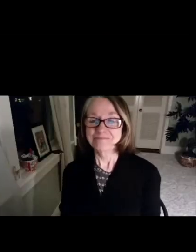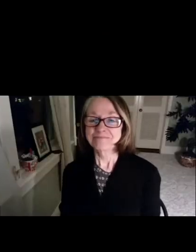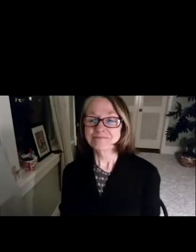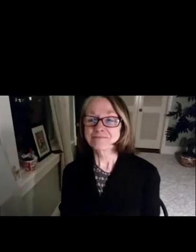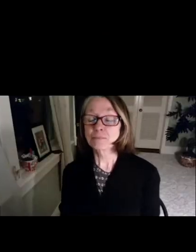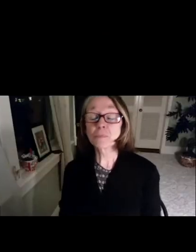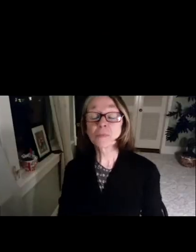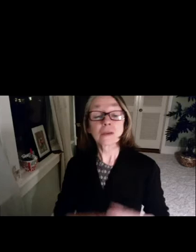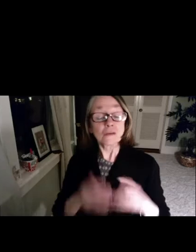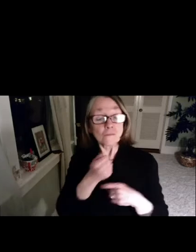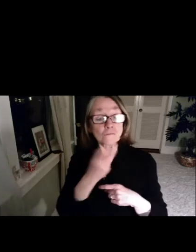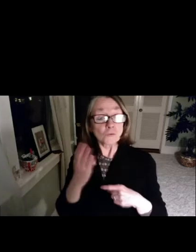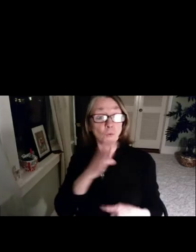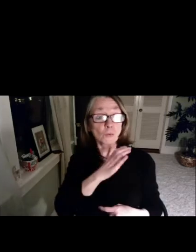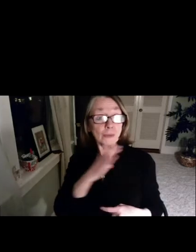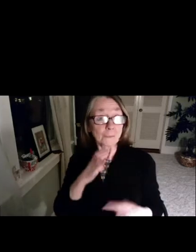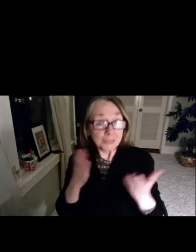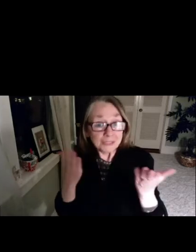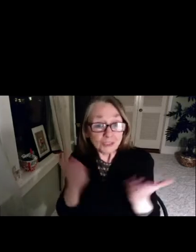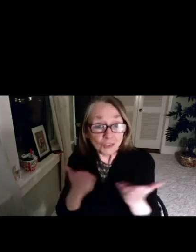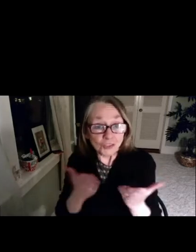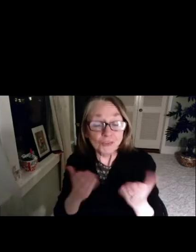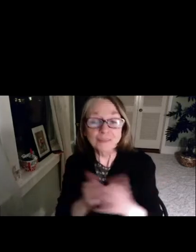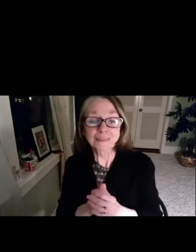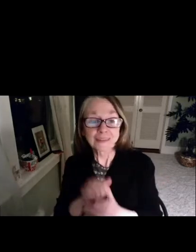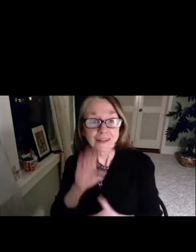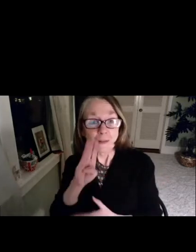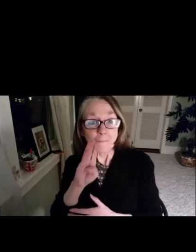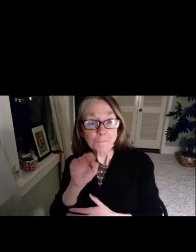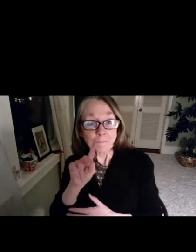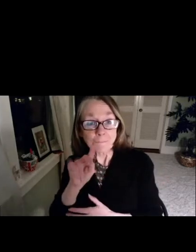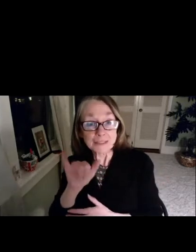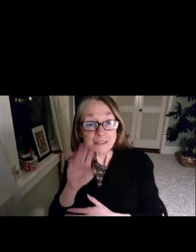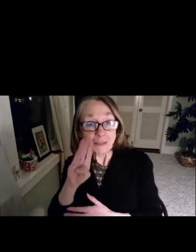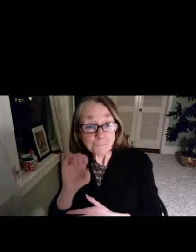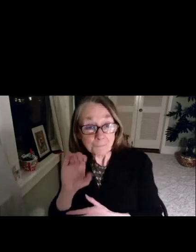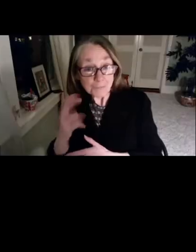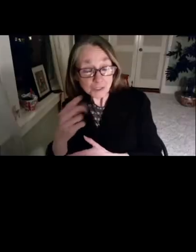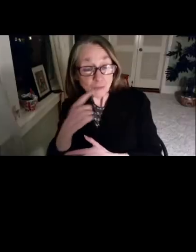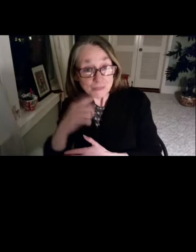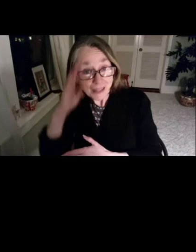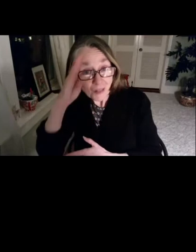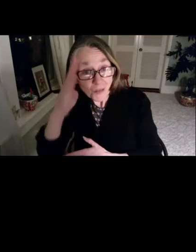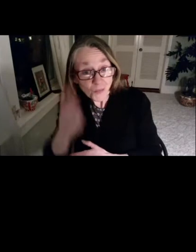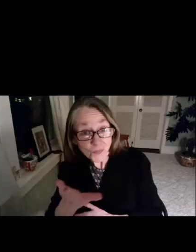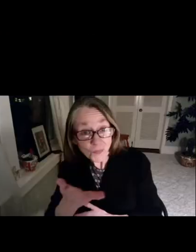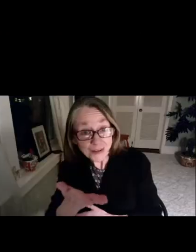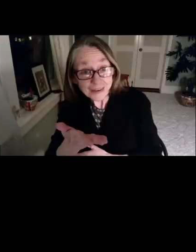And then we have a few of our committee members here. Betsy Beach, if you wanted to say a quick hello.